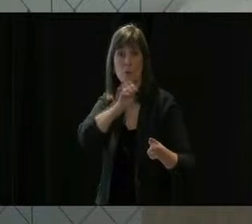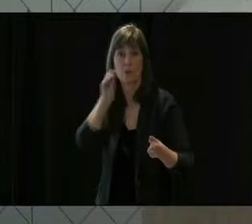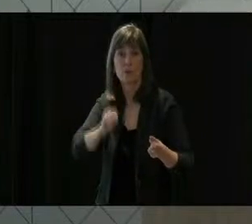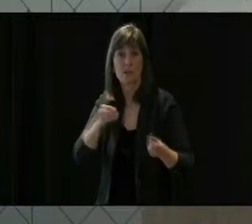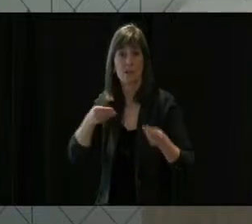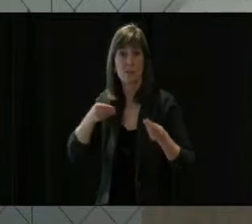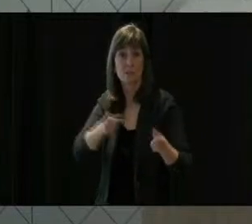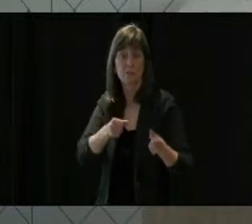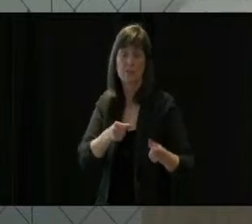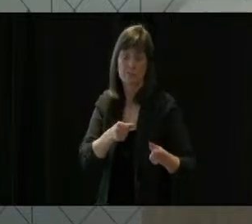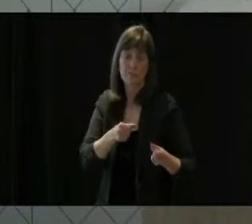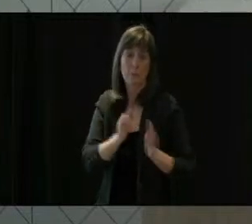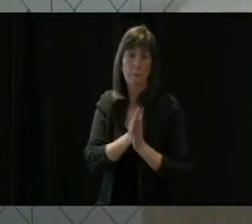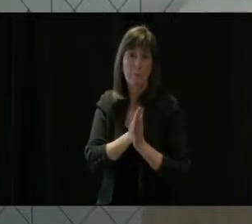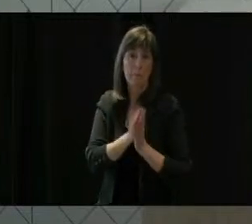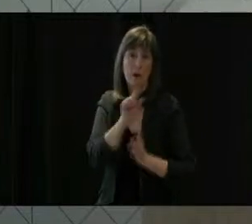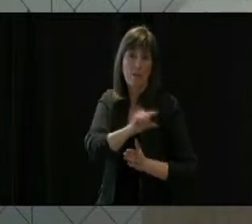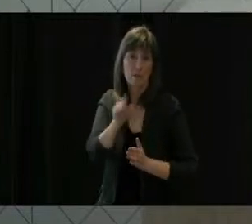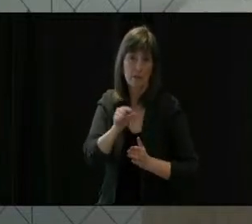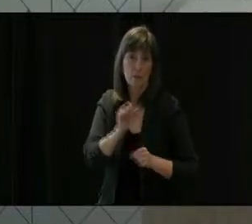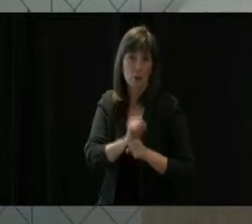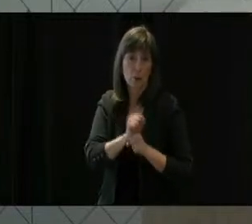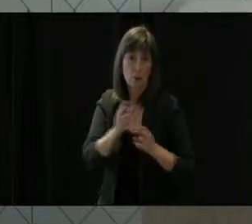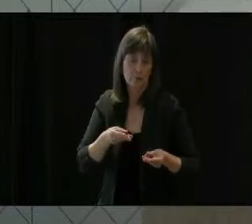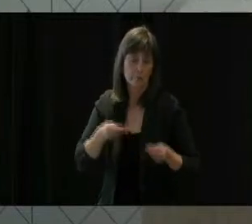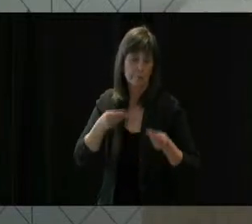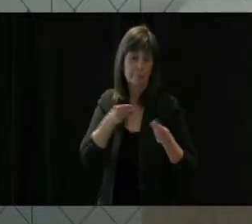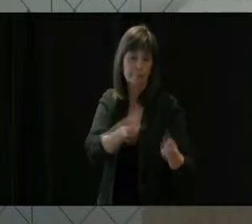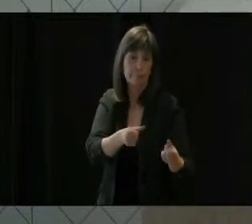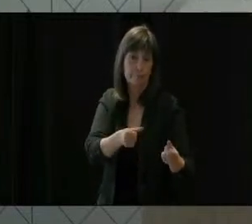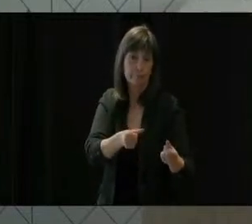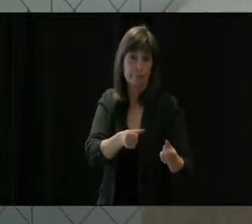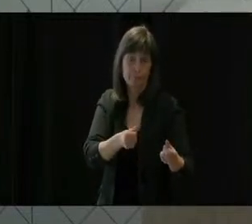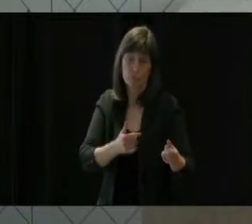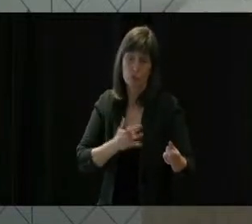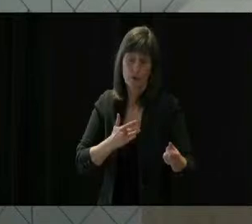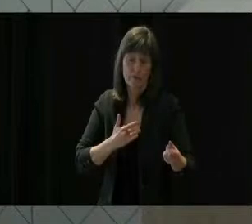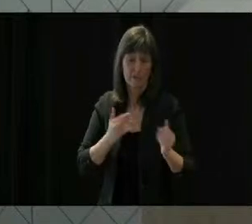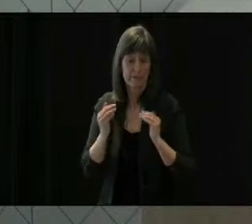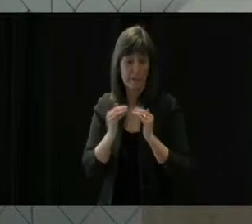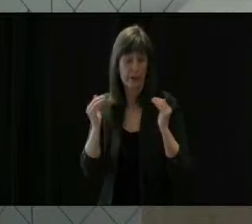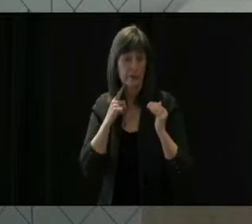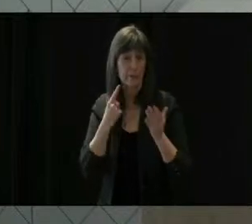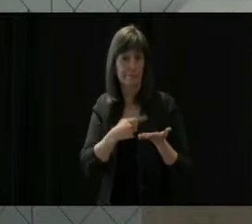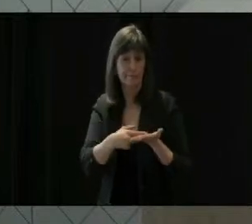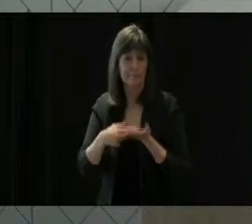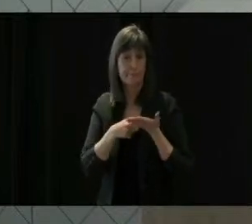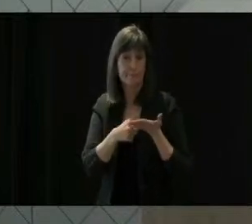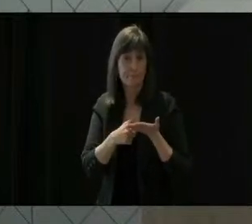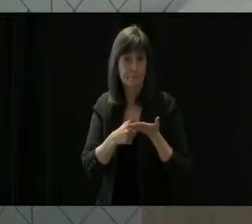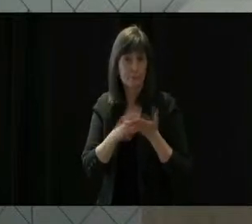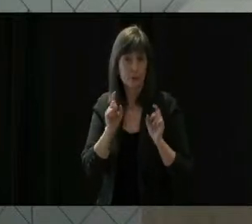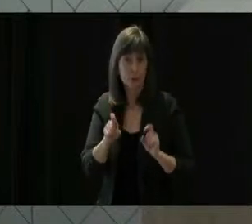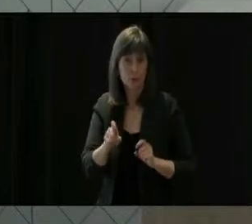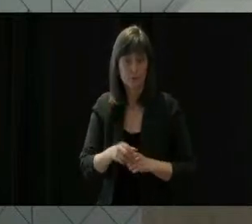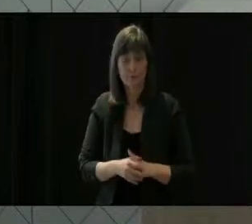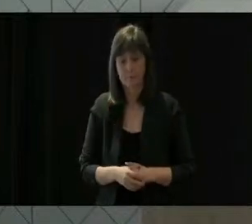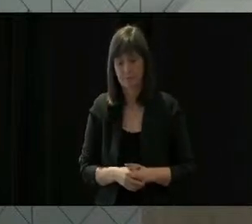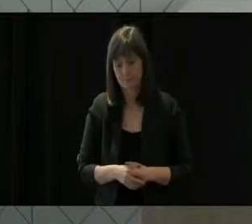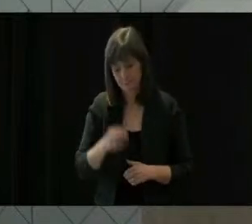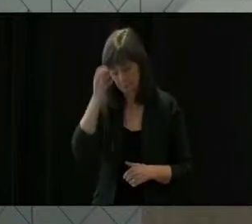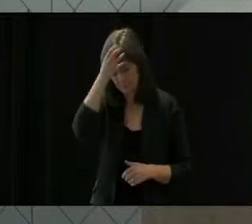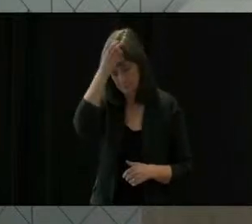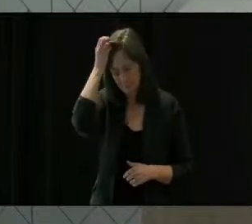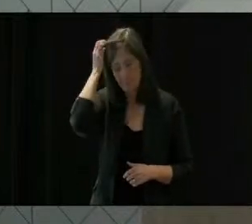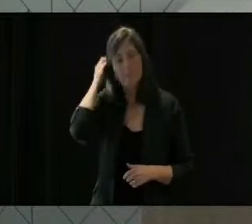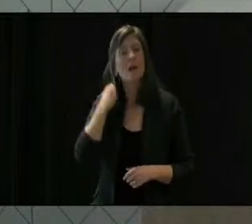for a good and productive discussion to be had. We've thought about things like